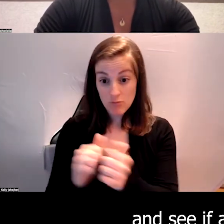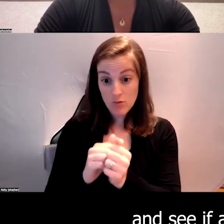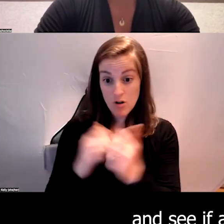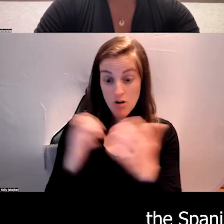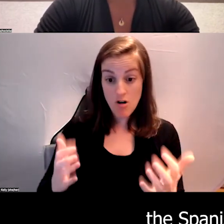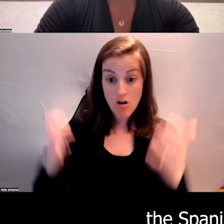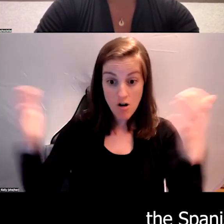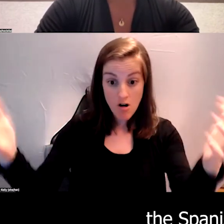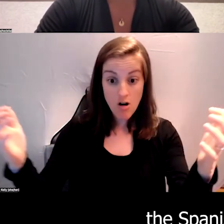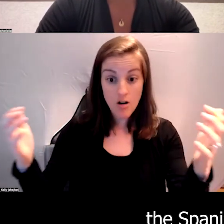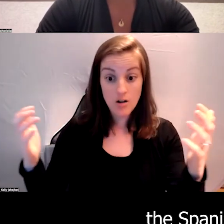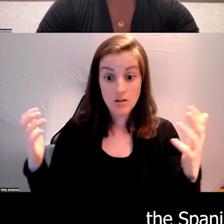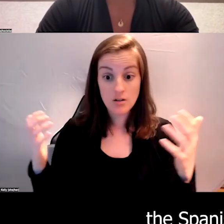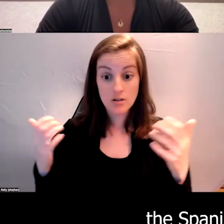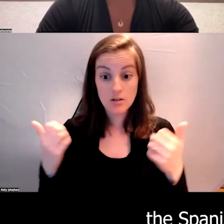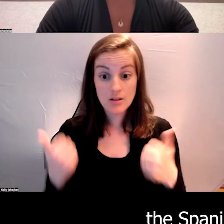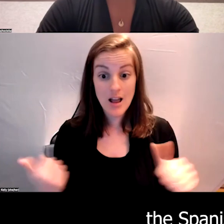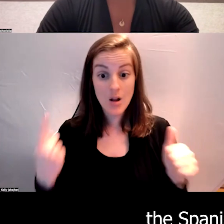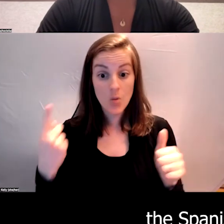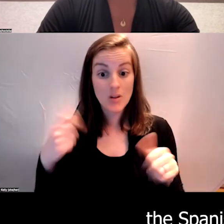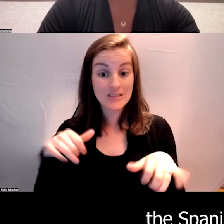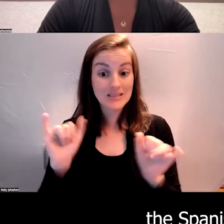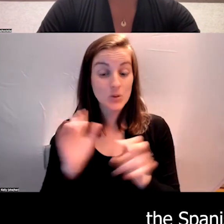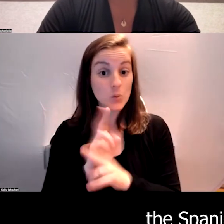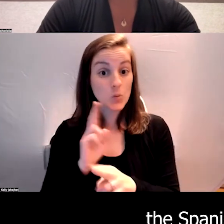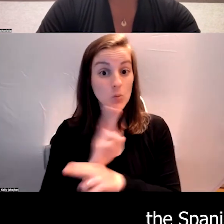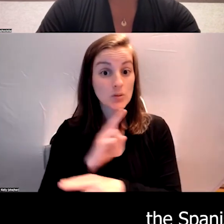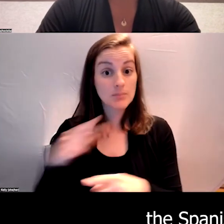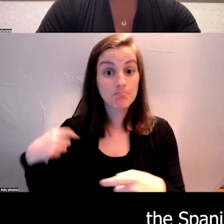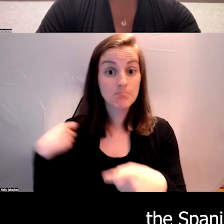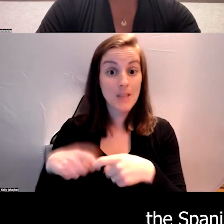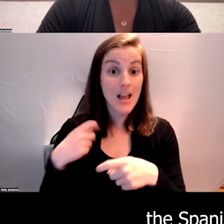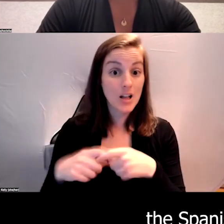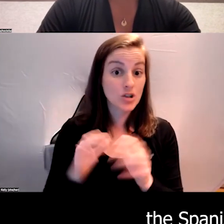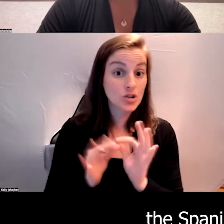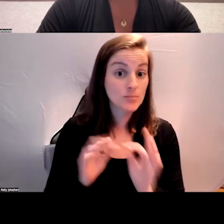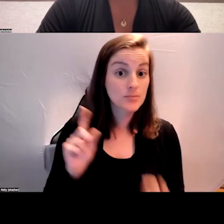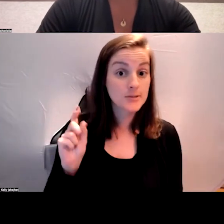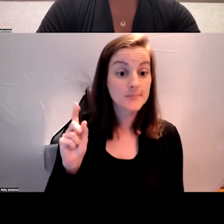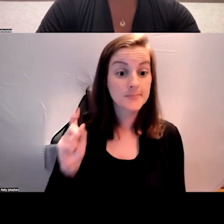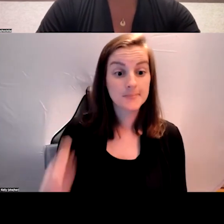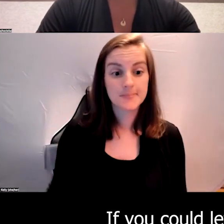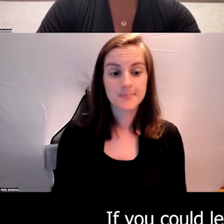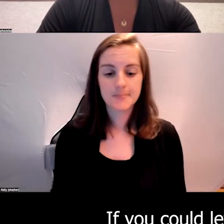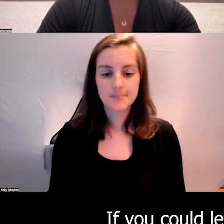if anyone is still using the Spanish interpretation.